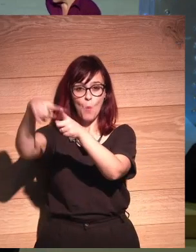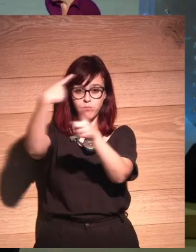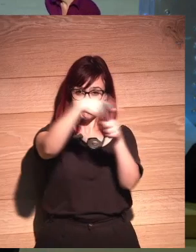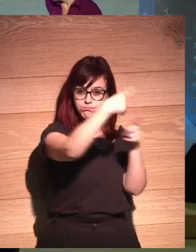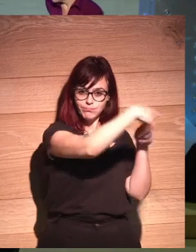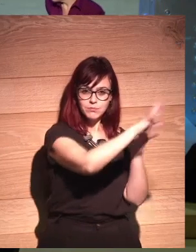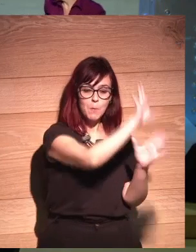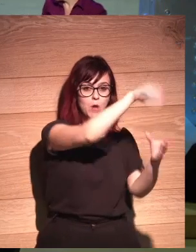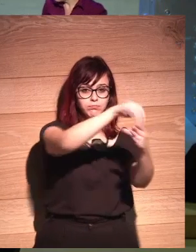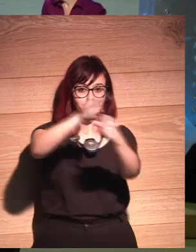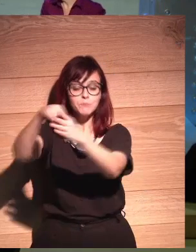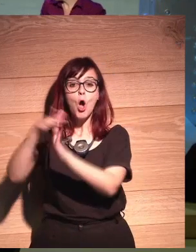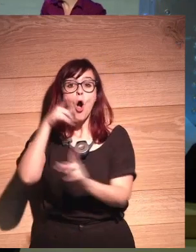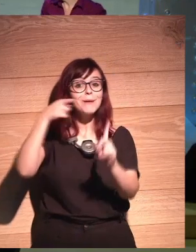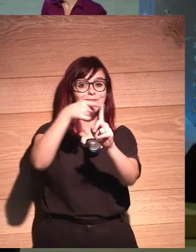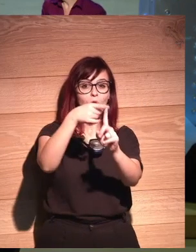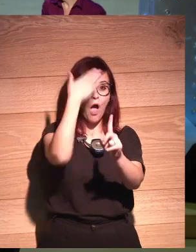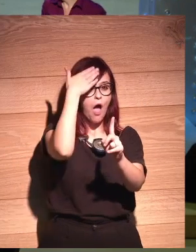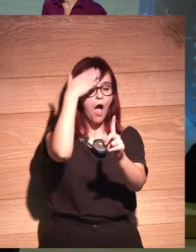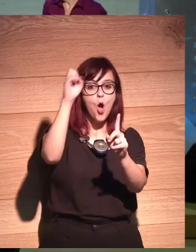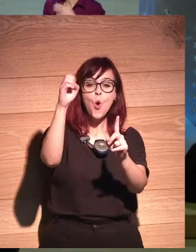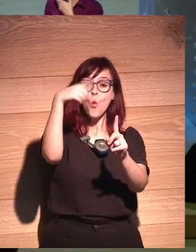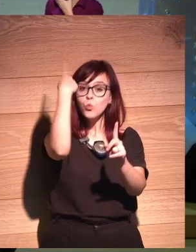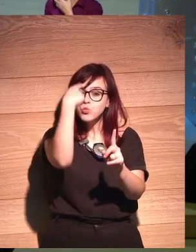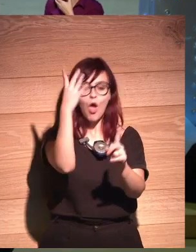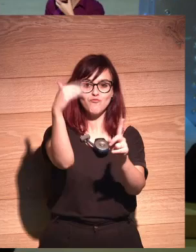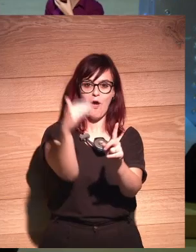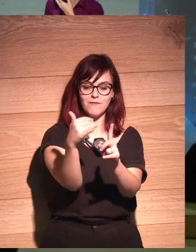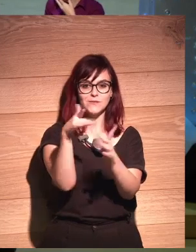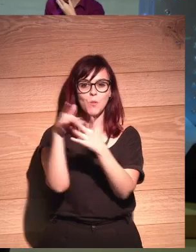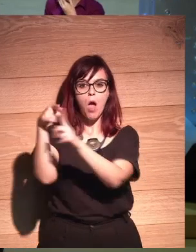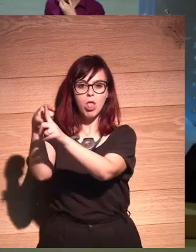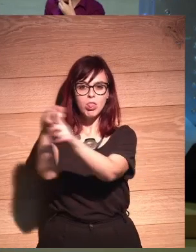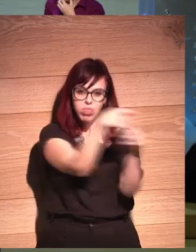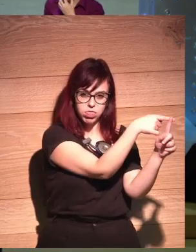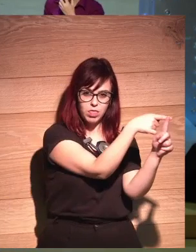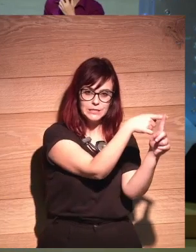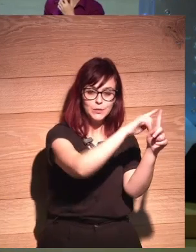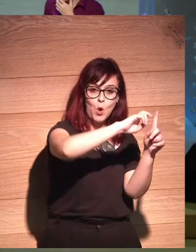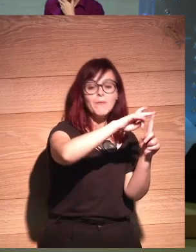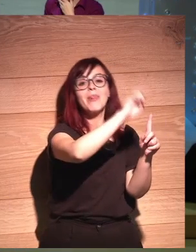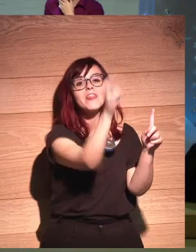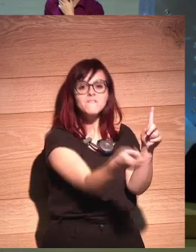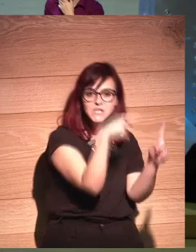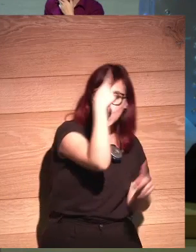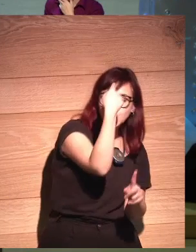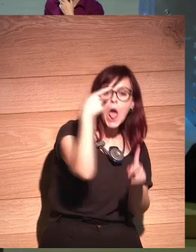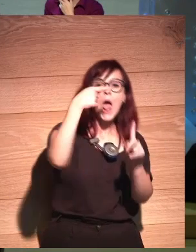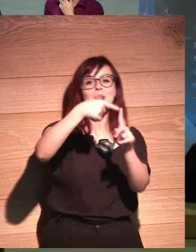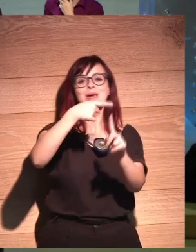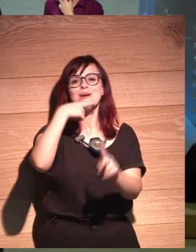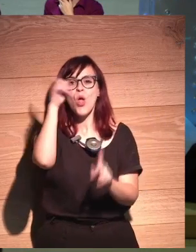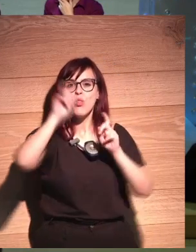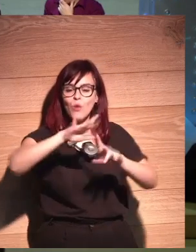present in several SDGs. There's no specific cultural SDG, but we have several